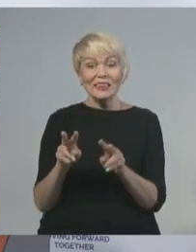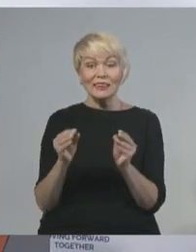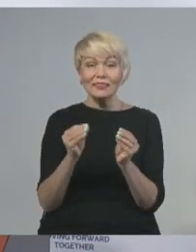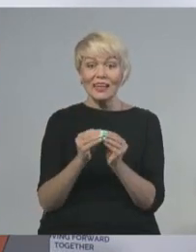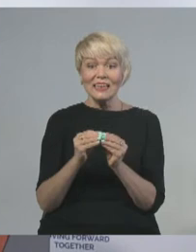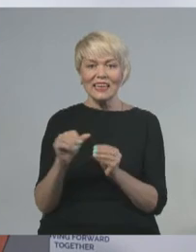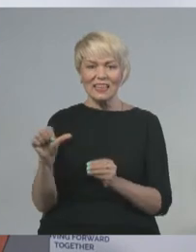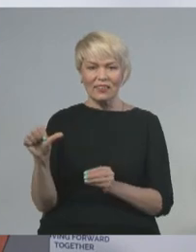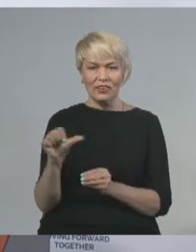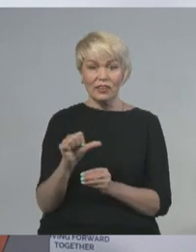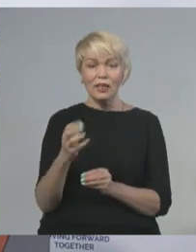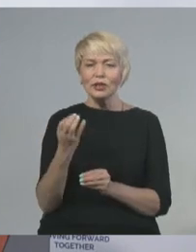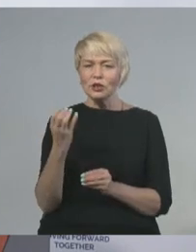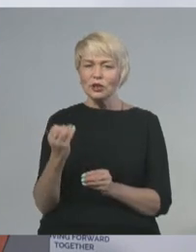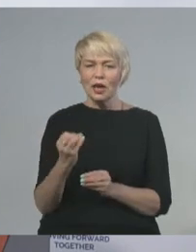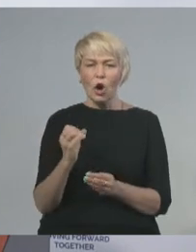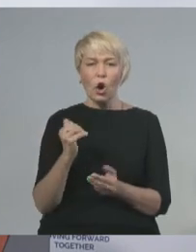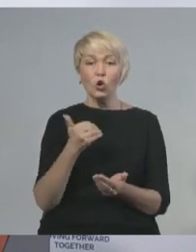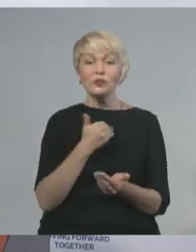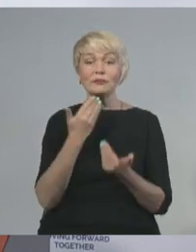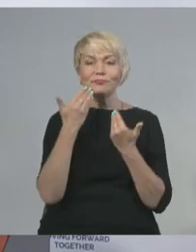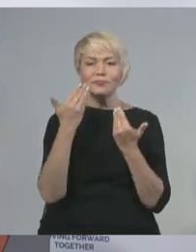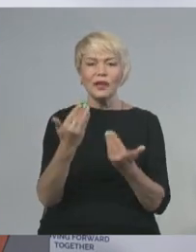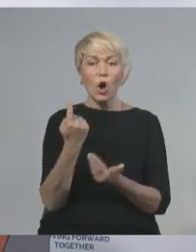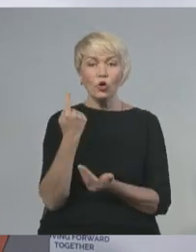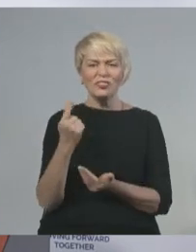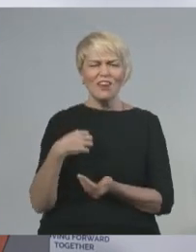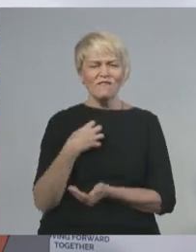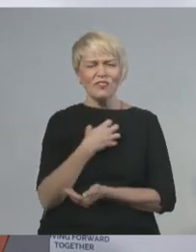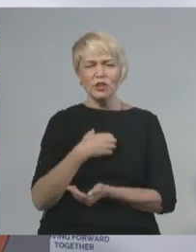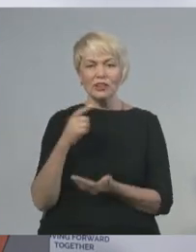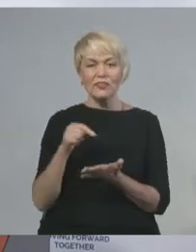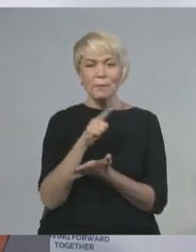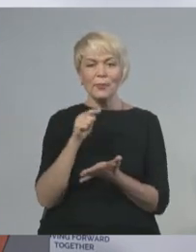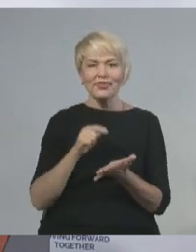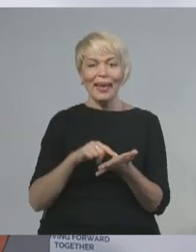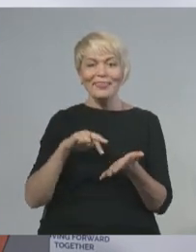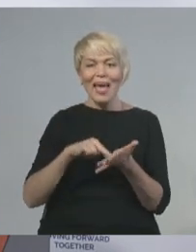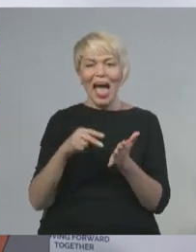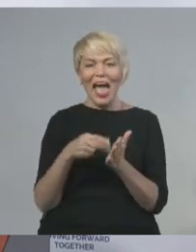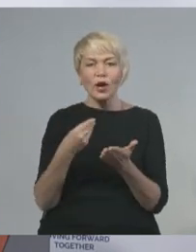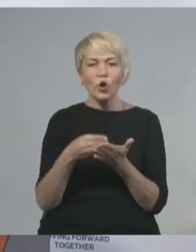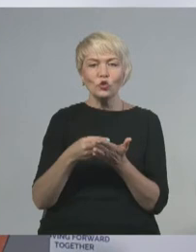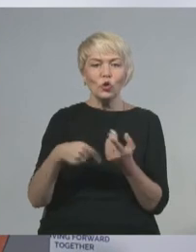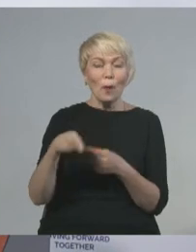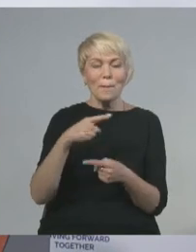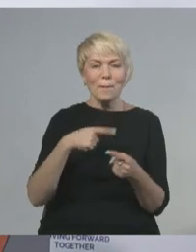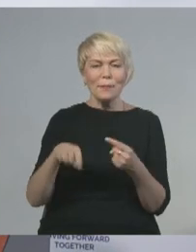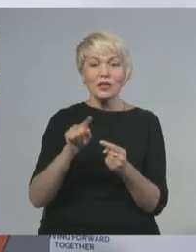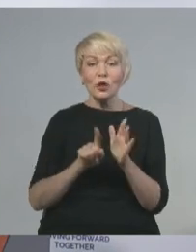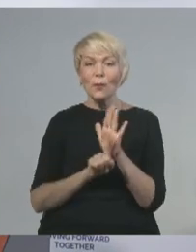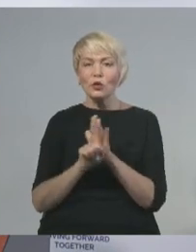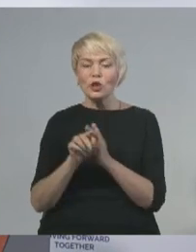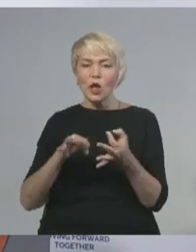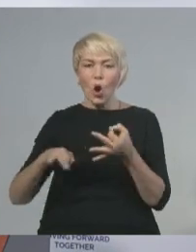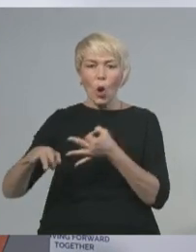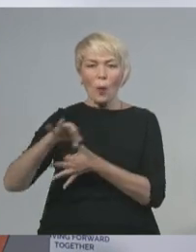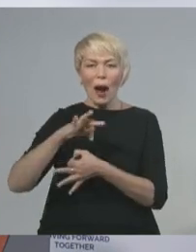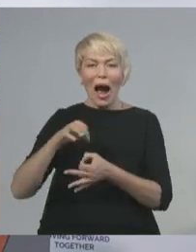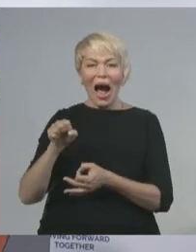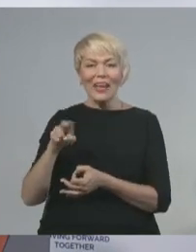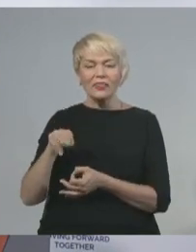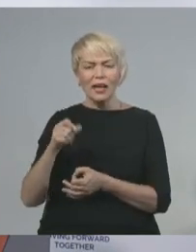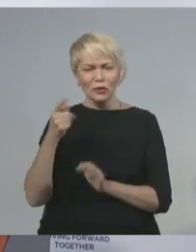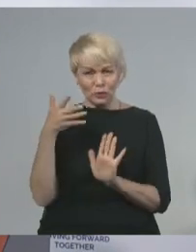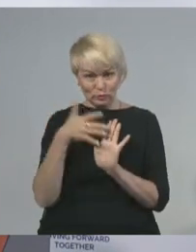very important question economical question we started discussing it with adela and i think everybody understands that